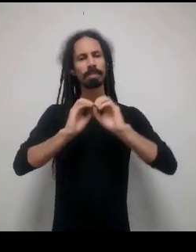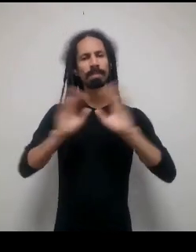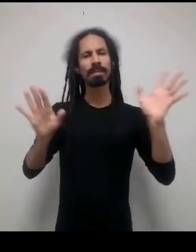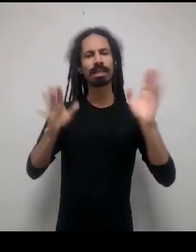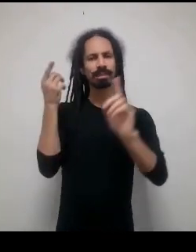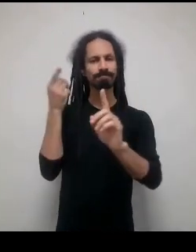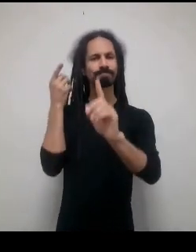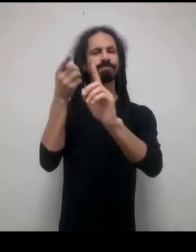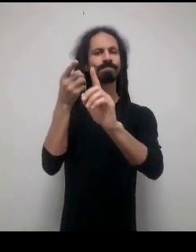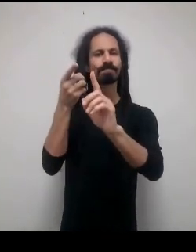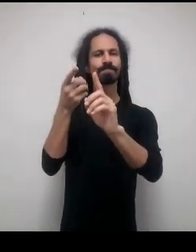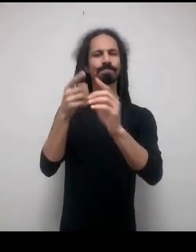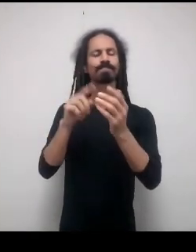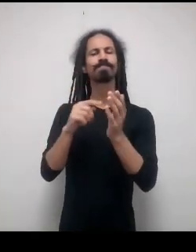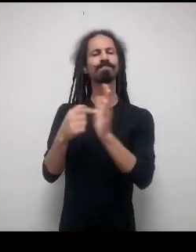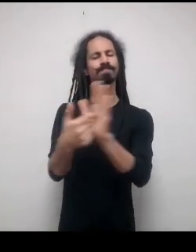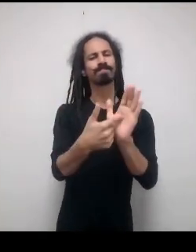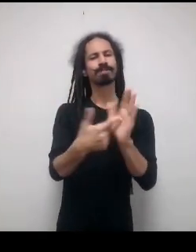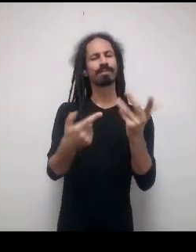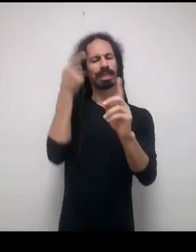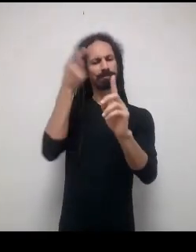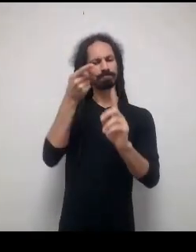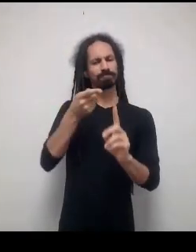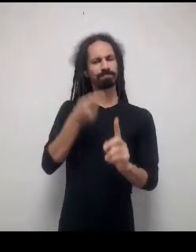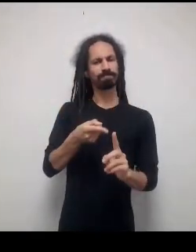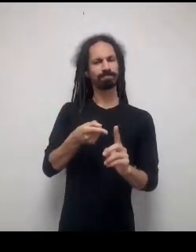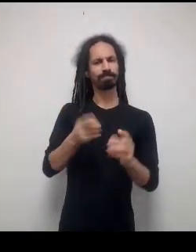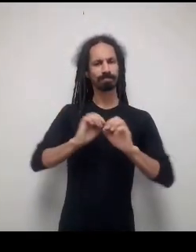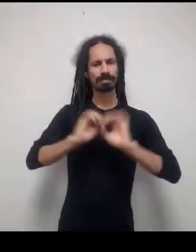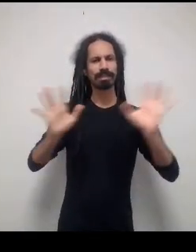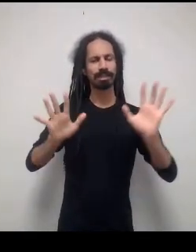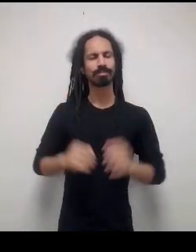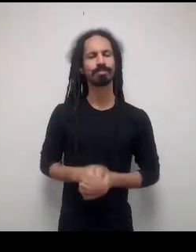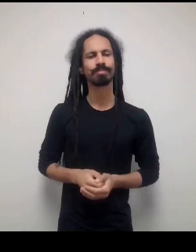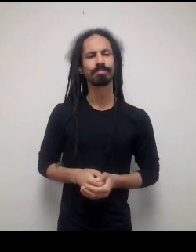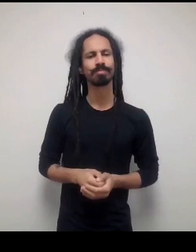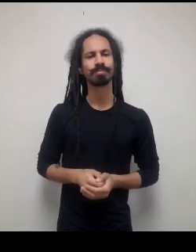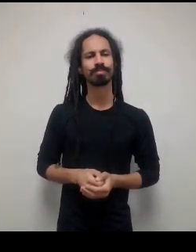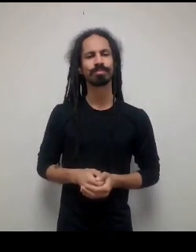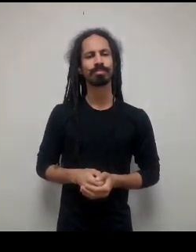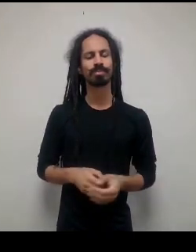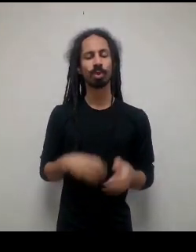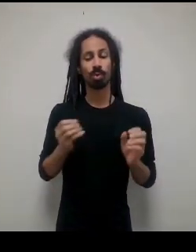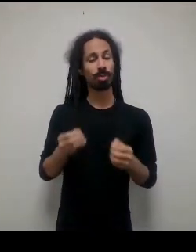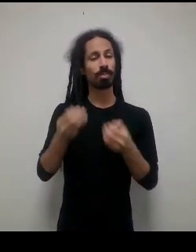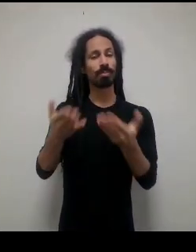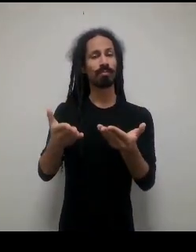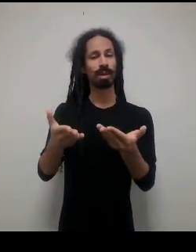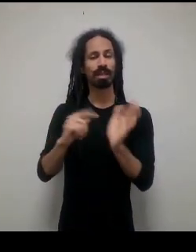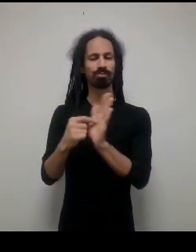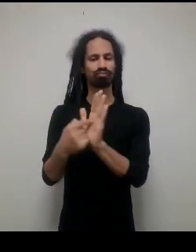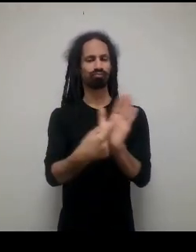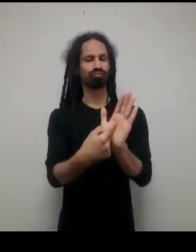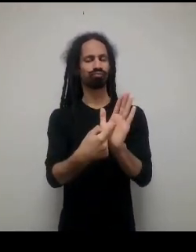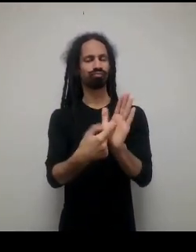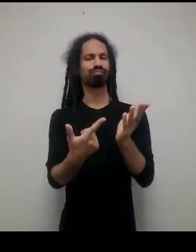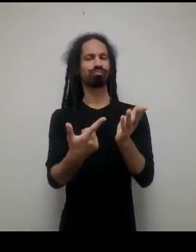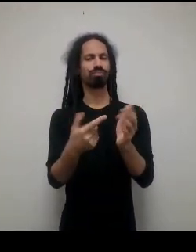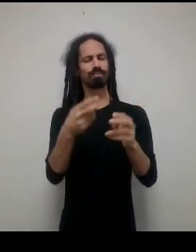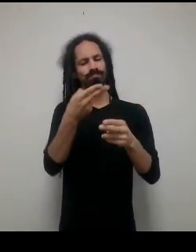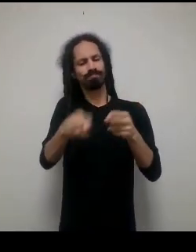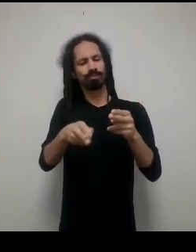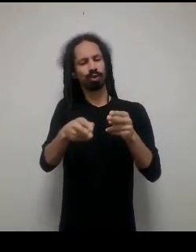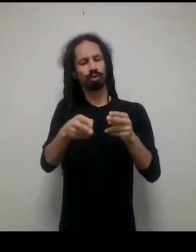outline of your main points. When you give a preview and an outline of your main points, this will help your audience follow along.